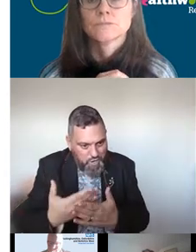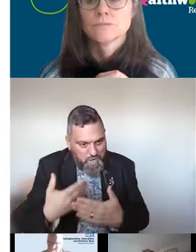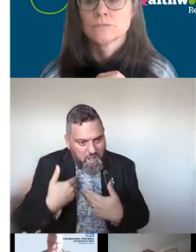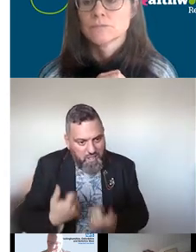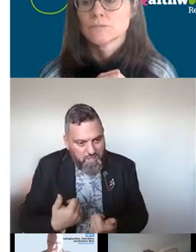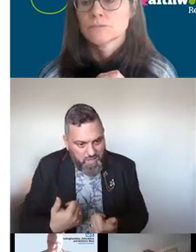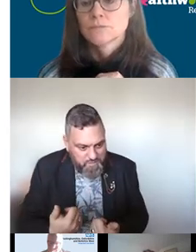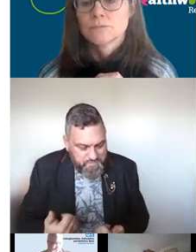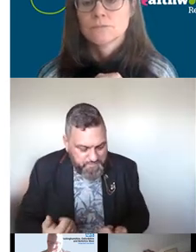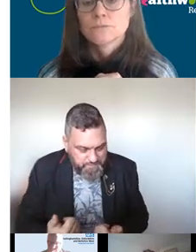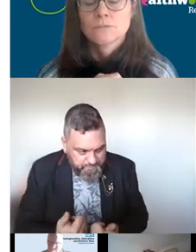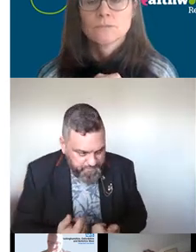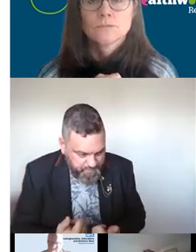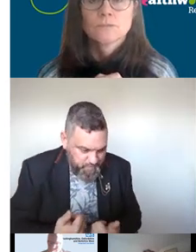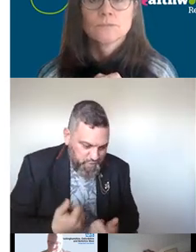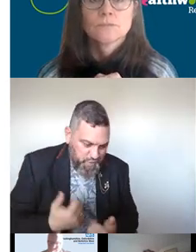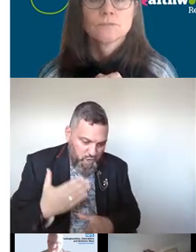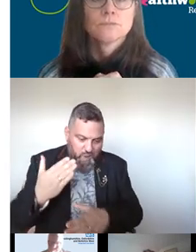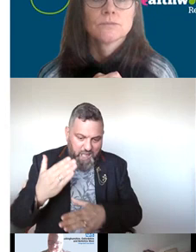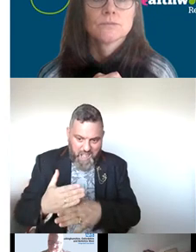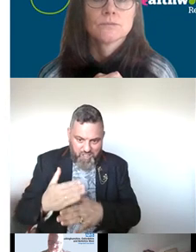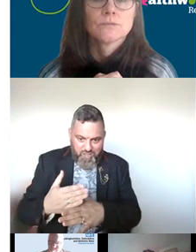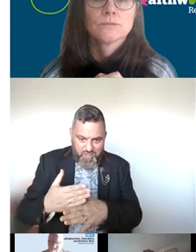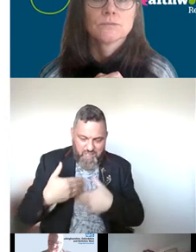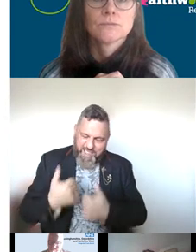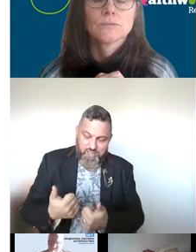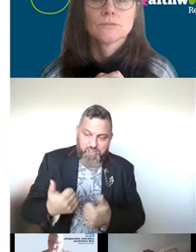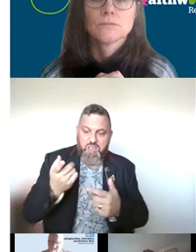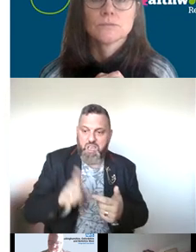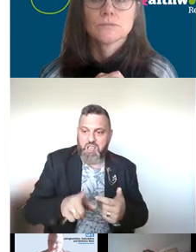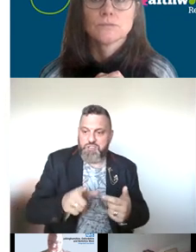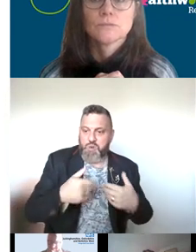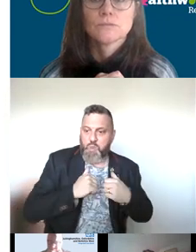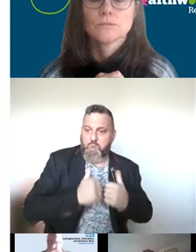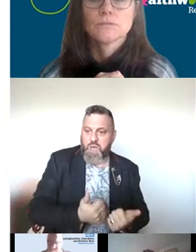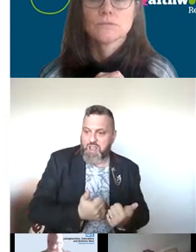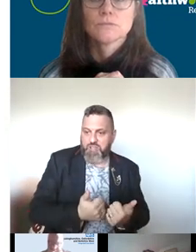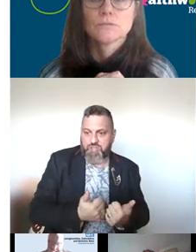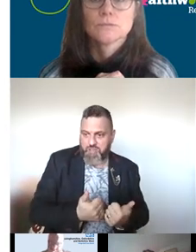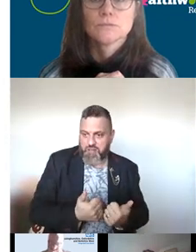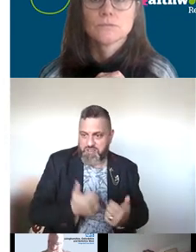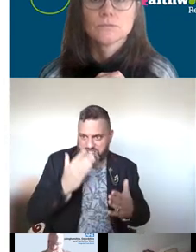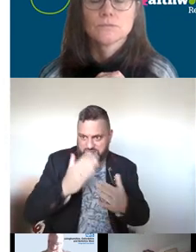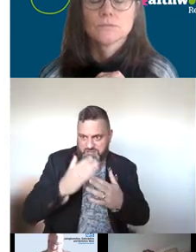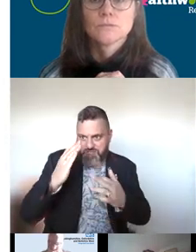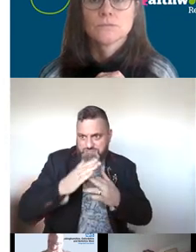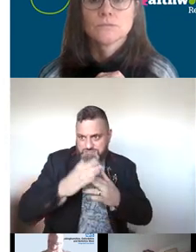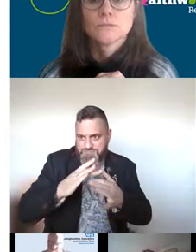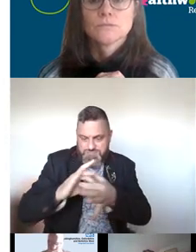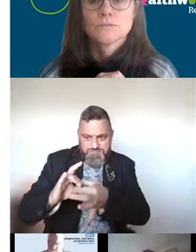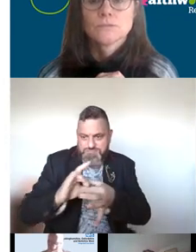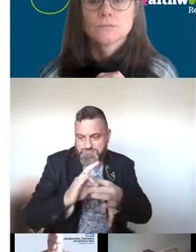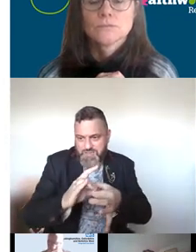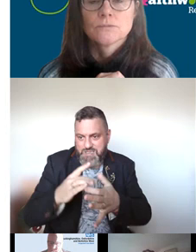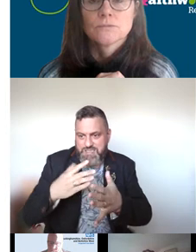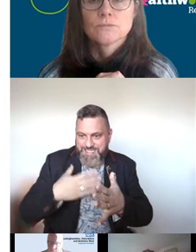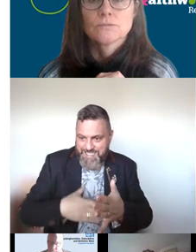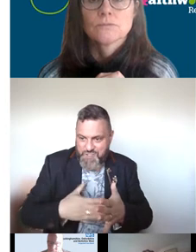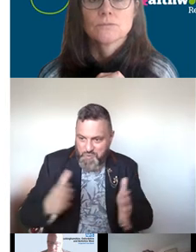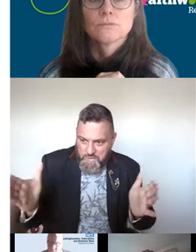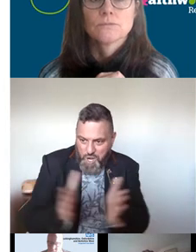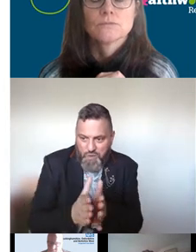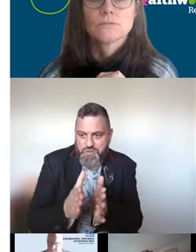really close relationship between health and wealth is absolutely vital. I don't think we do it as well as we should. I don't think that conversation is as close as it